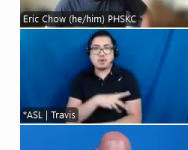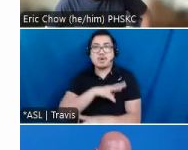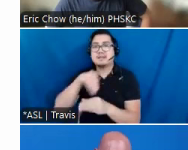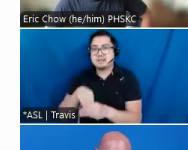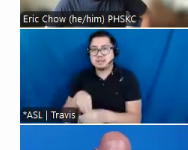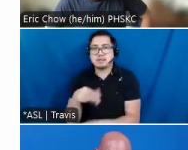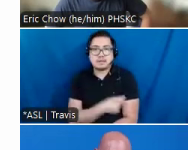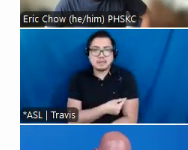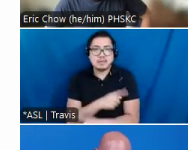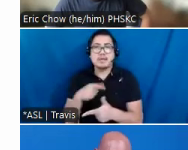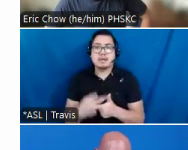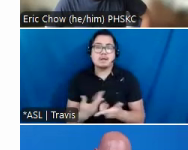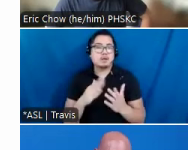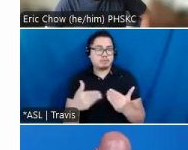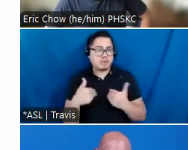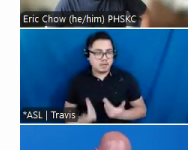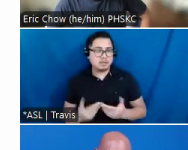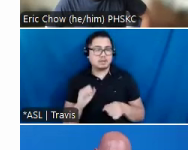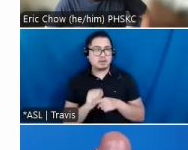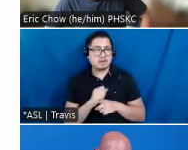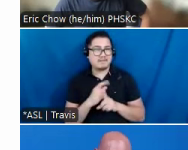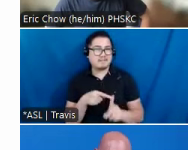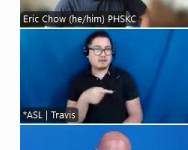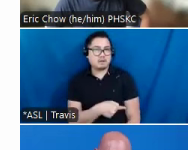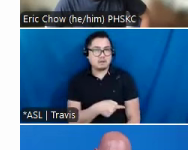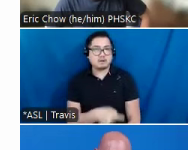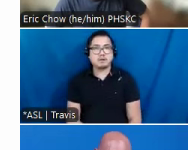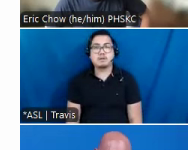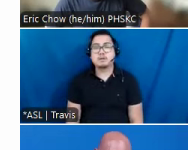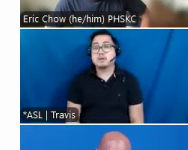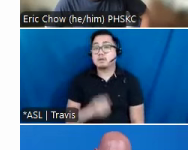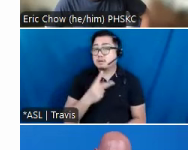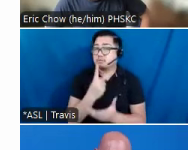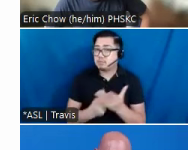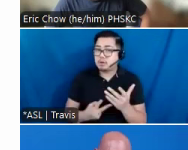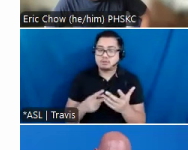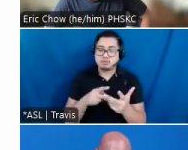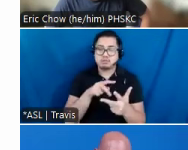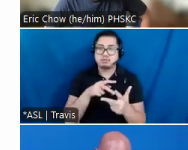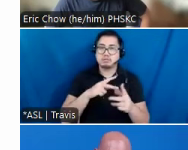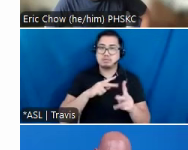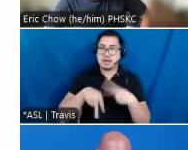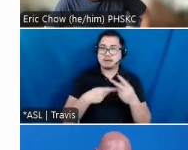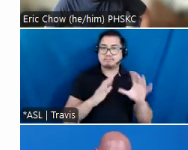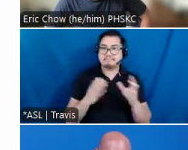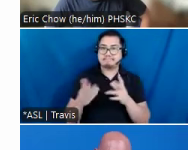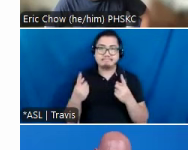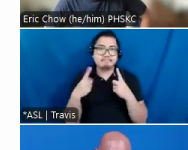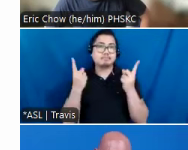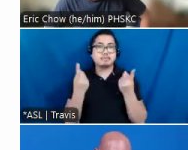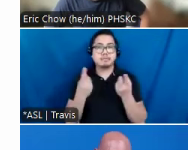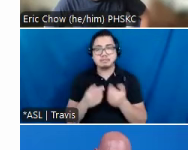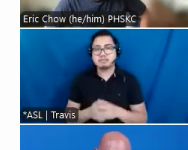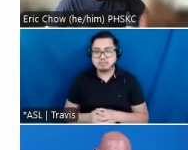the Novavax vaccine. Both have been proven to be very effective at protecting against complications associated with